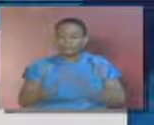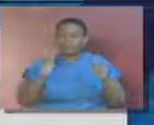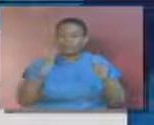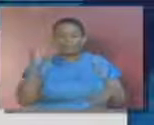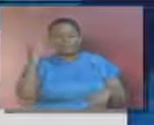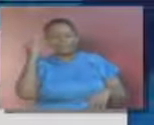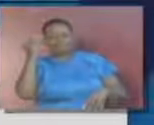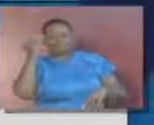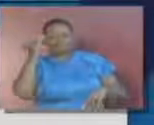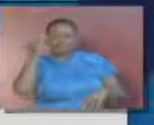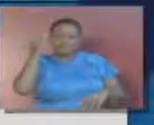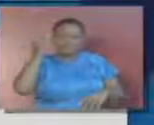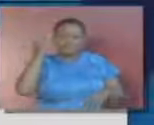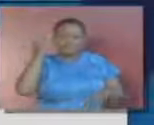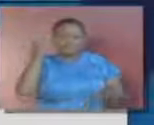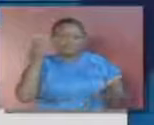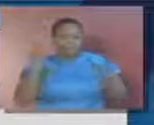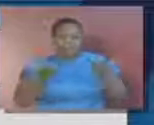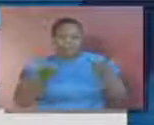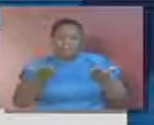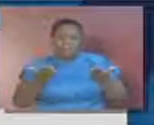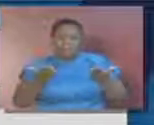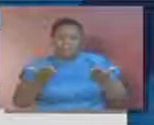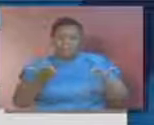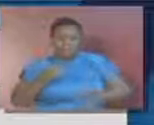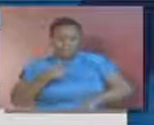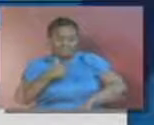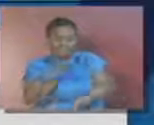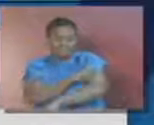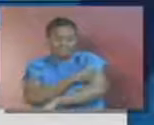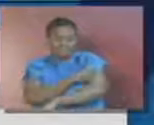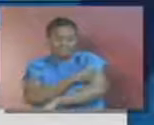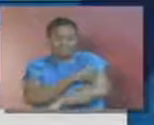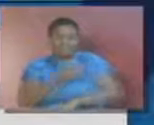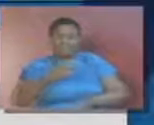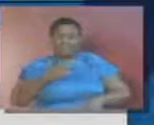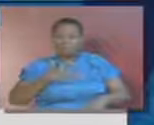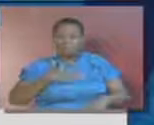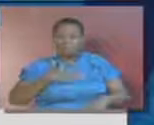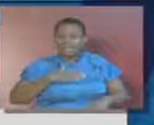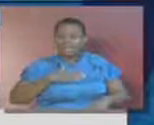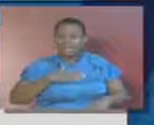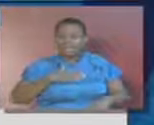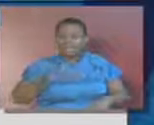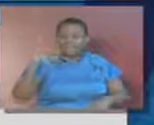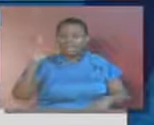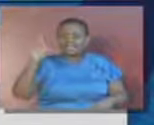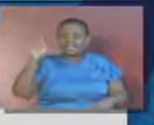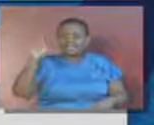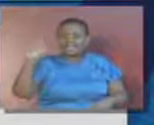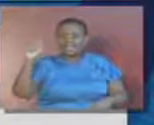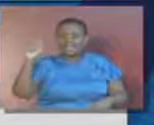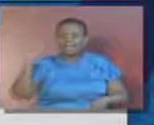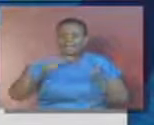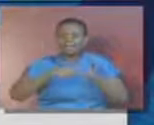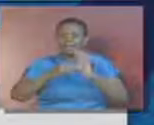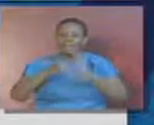their DNA. We do receive this question, as I said, quite often, and I think CMO will address